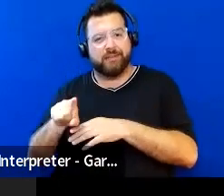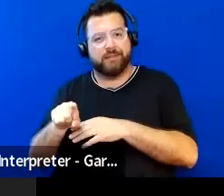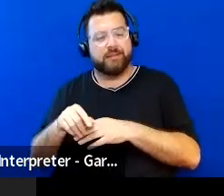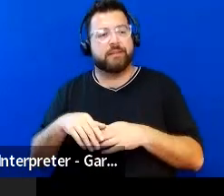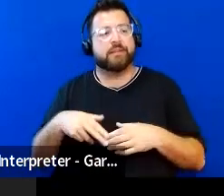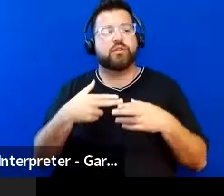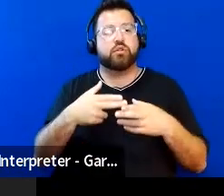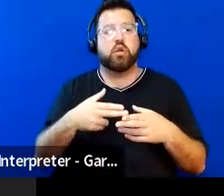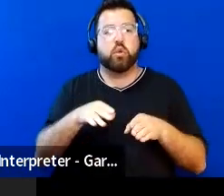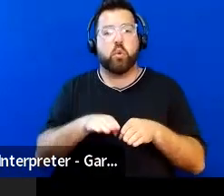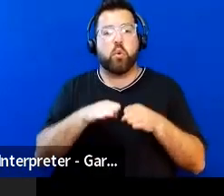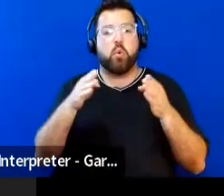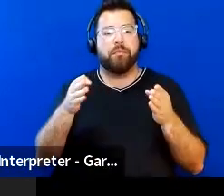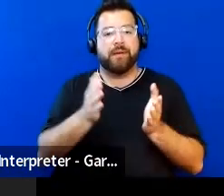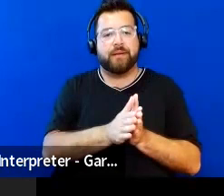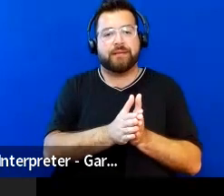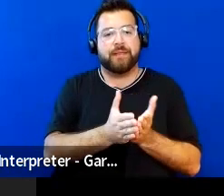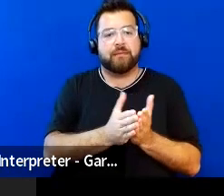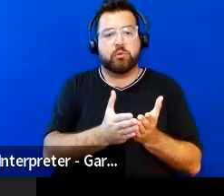Open Textbook Library.